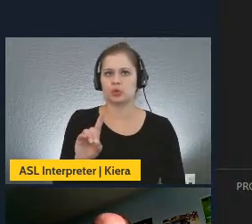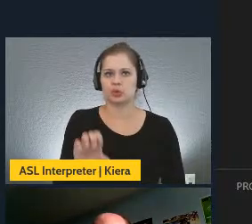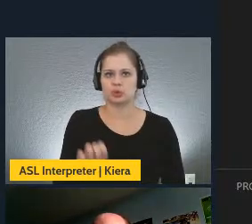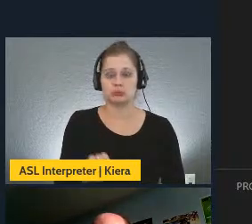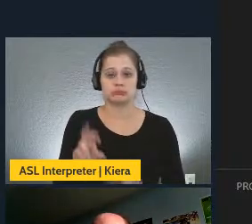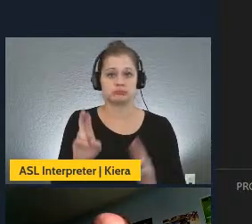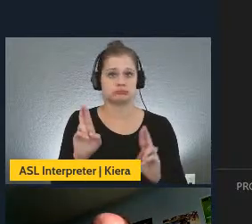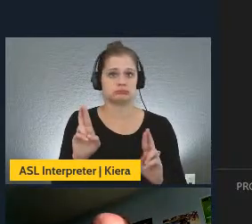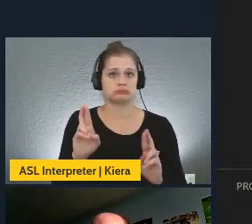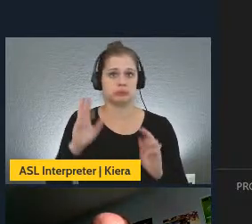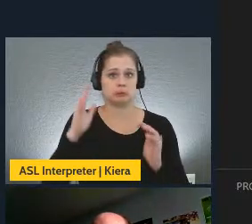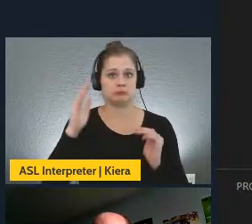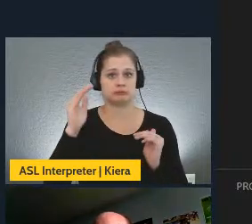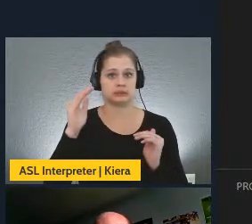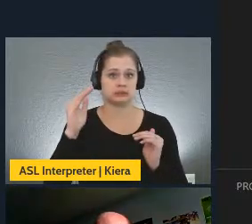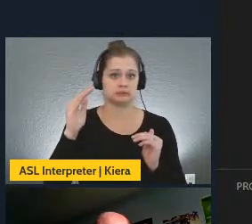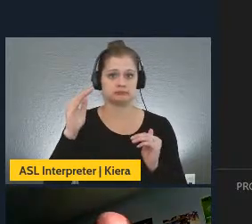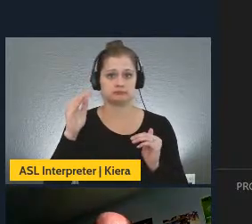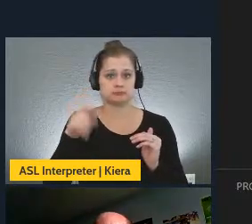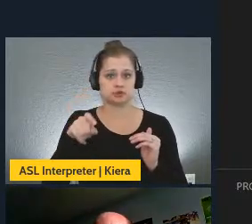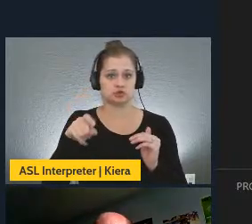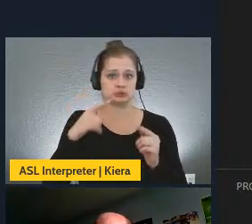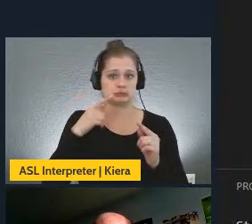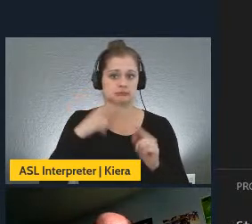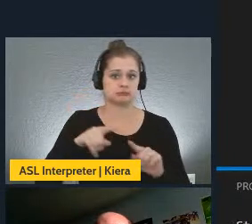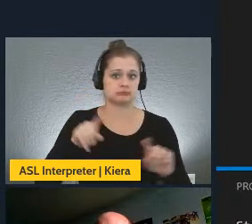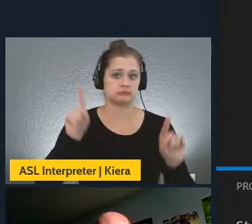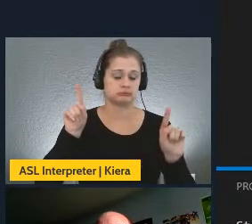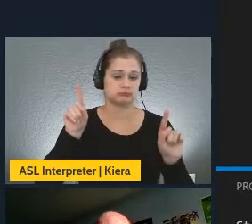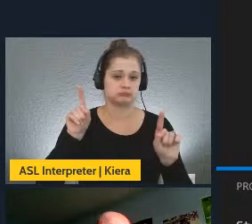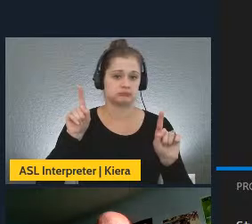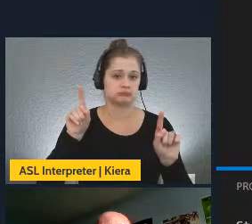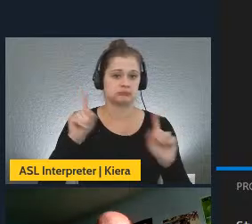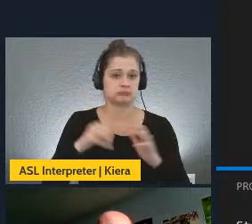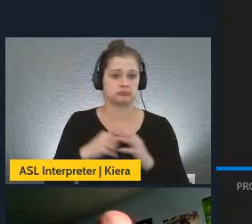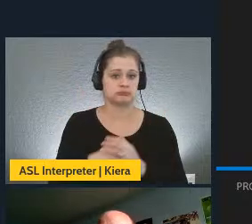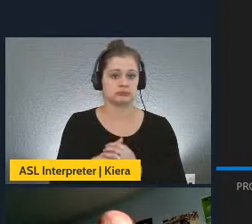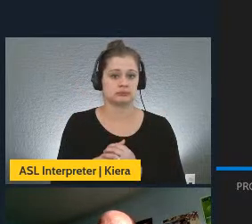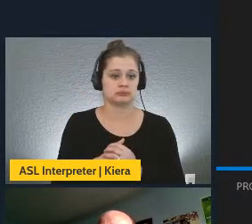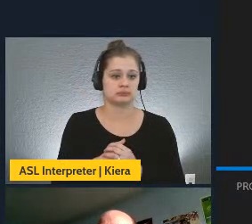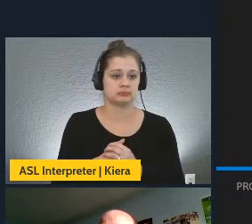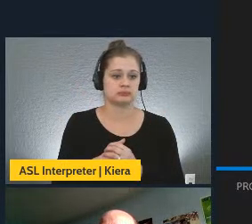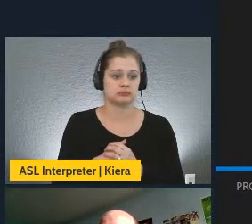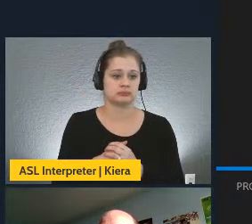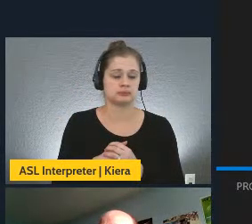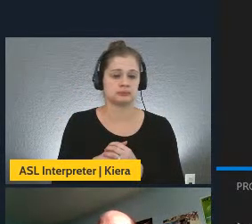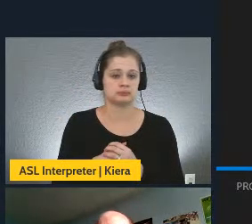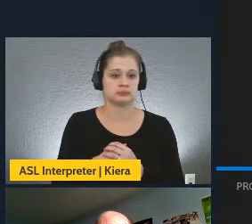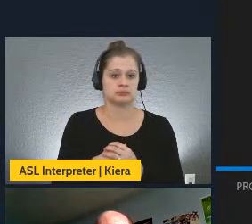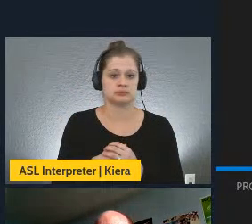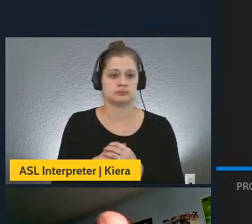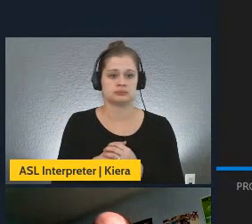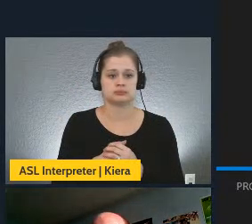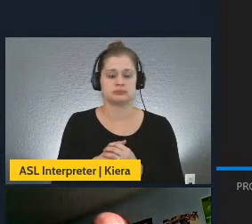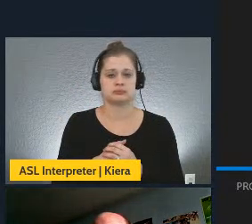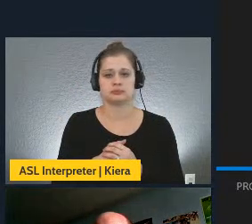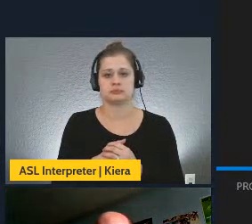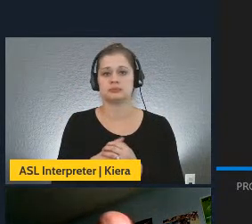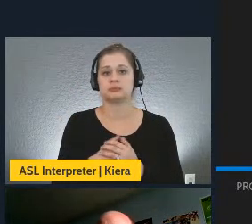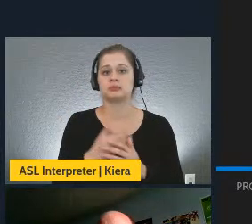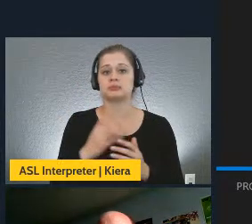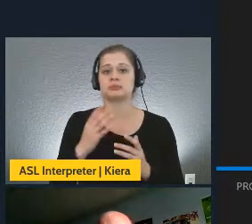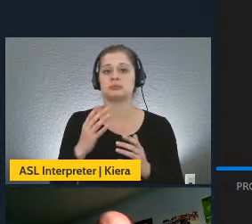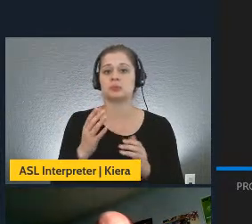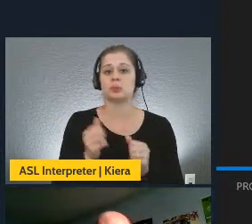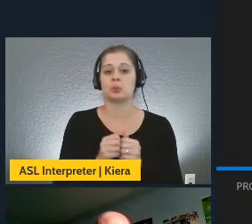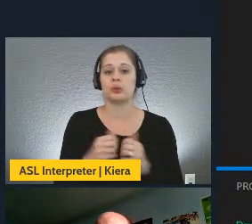hopefully it should bundle itself up and push it up without doing a full